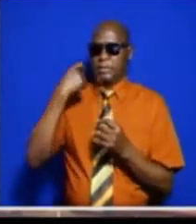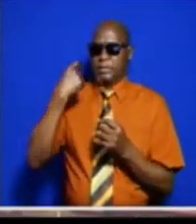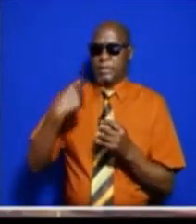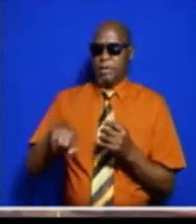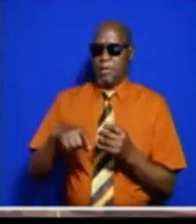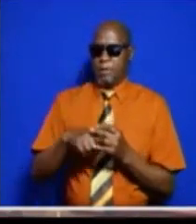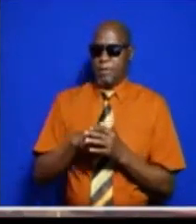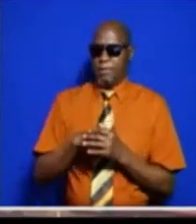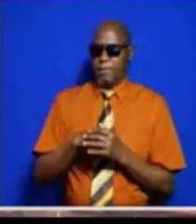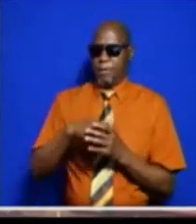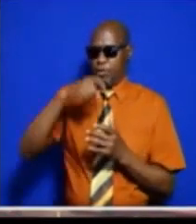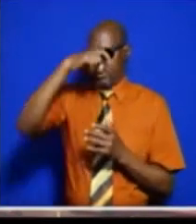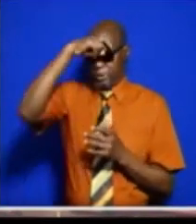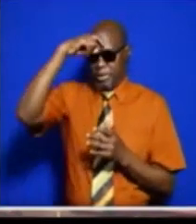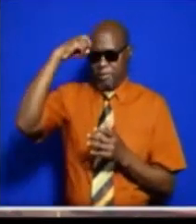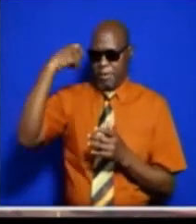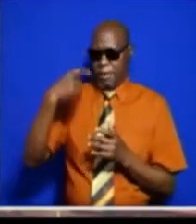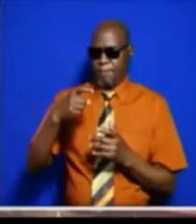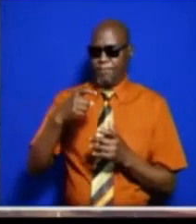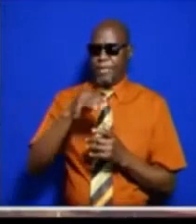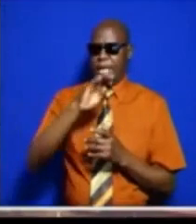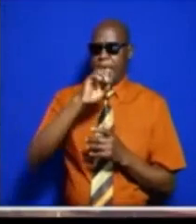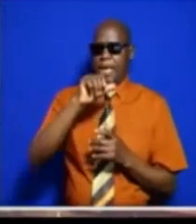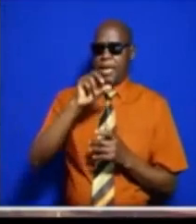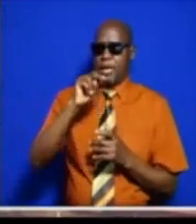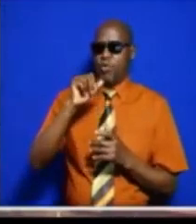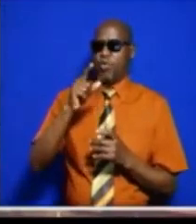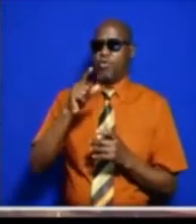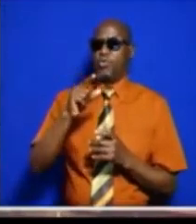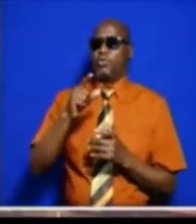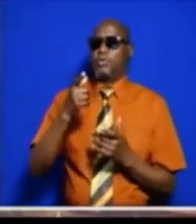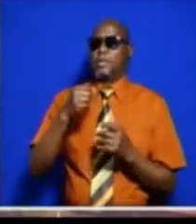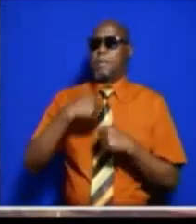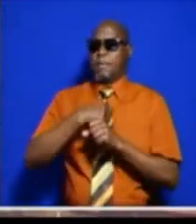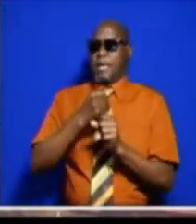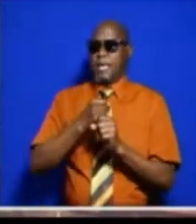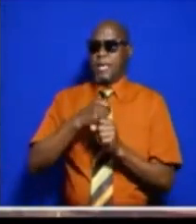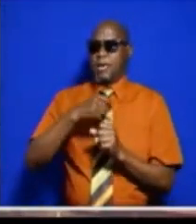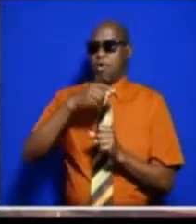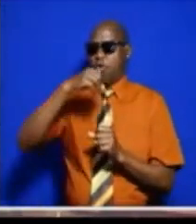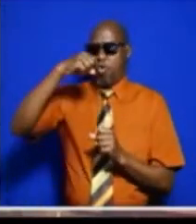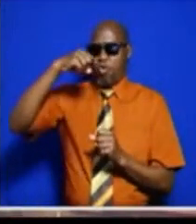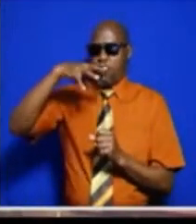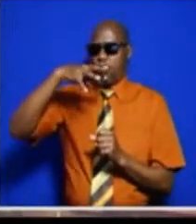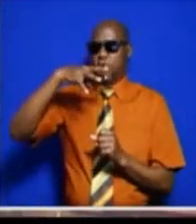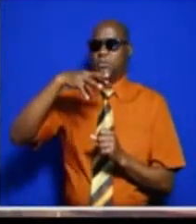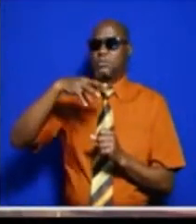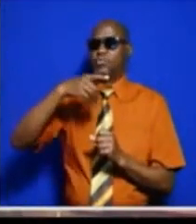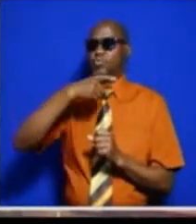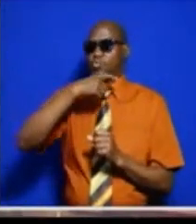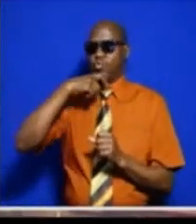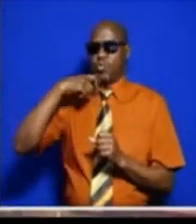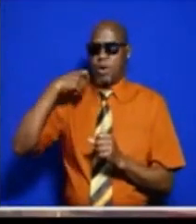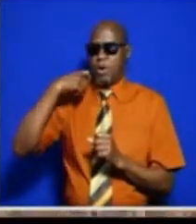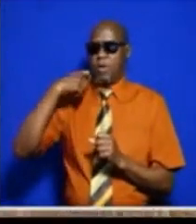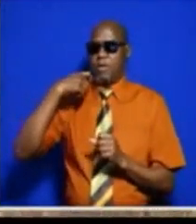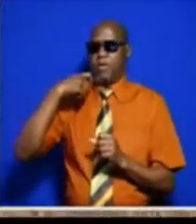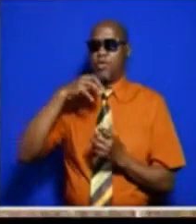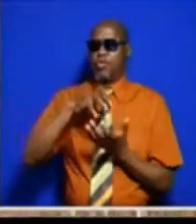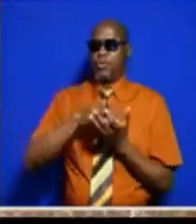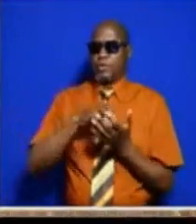warning that the El Nino weather pattern is expected to generate hotter and drier conditions across large swaths of the